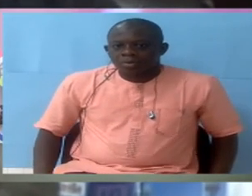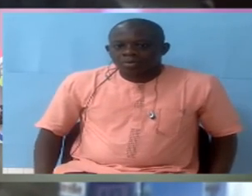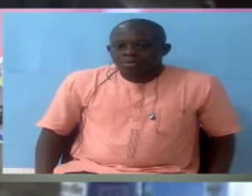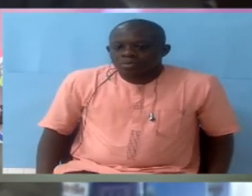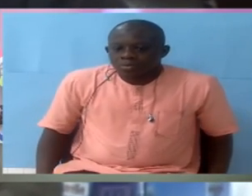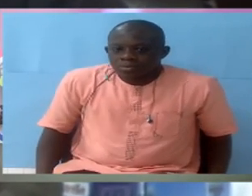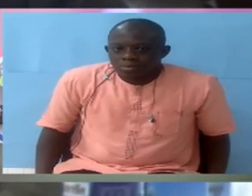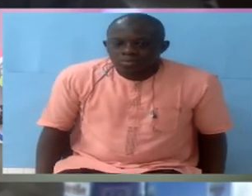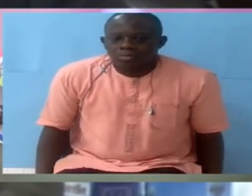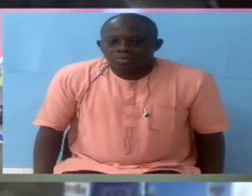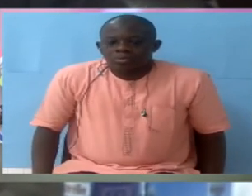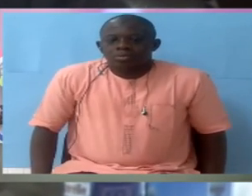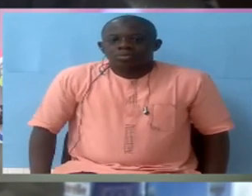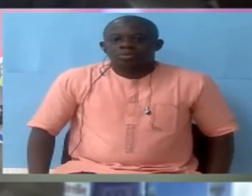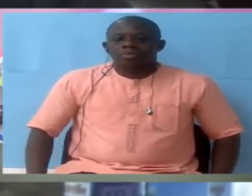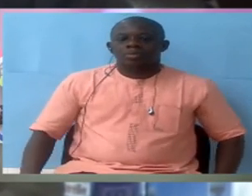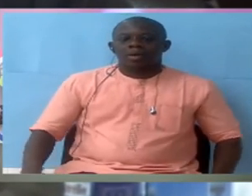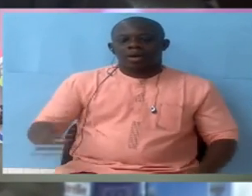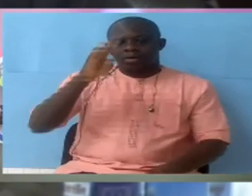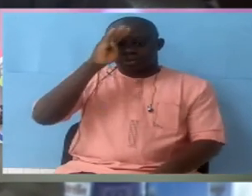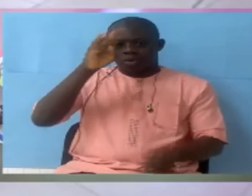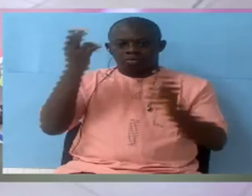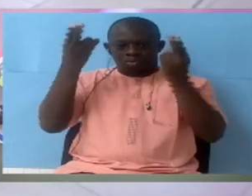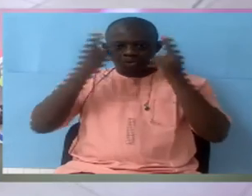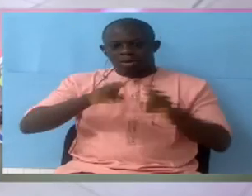Thank you, counsel.